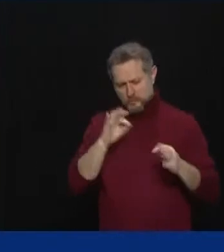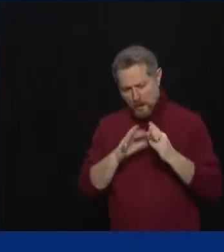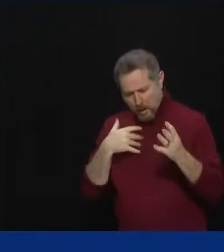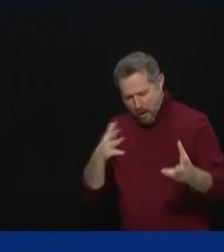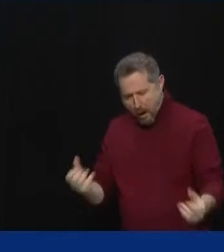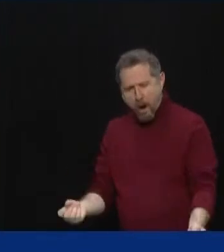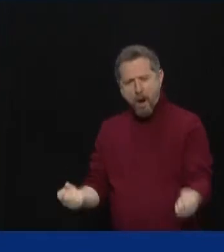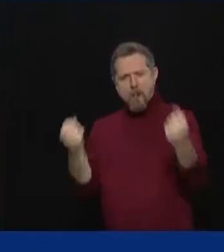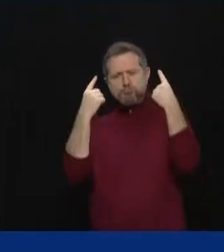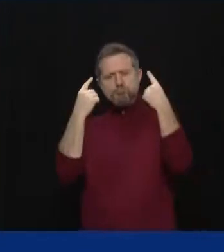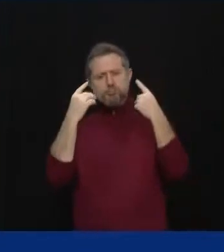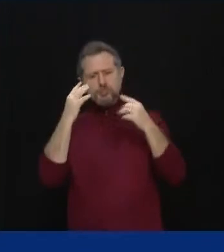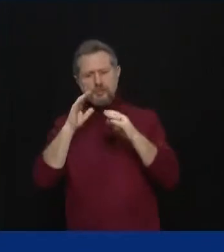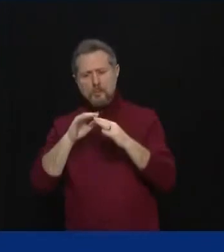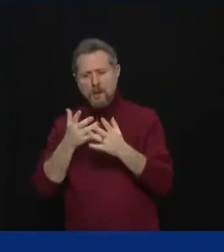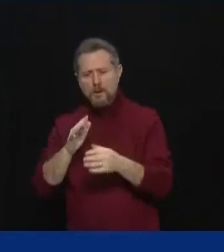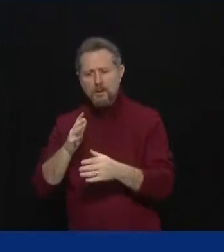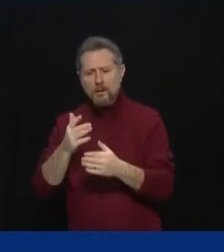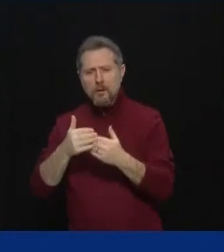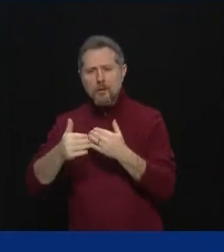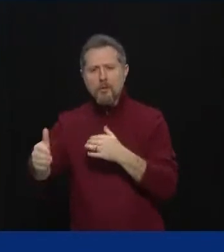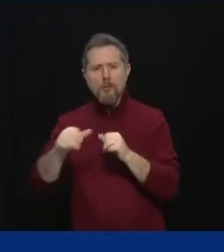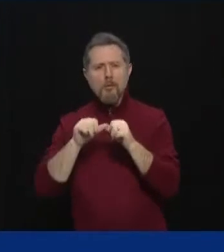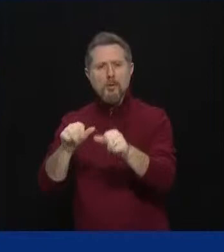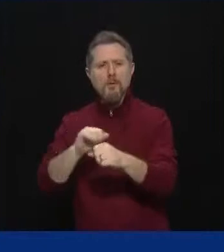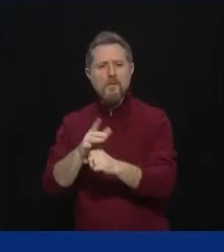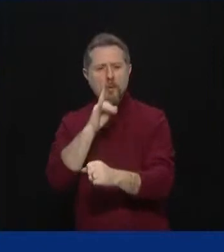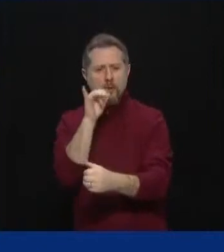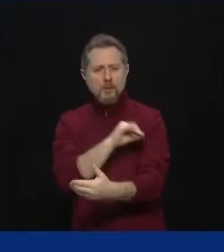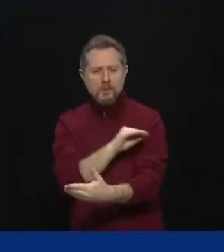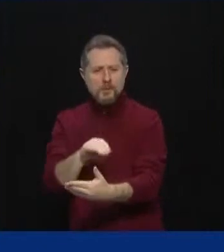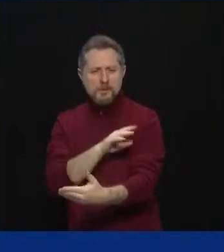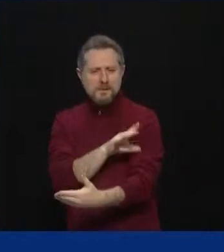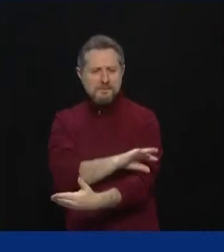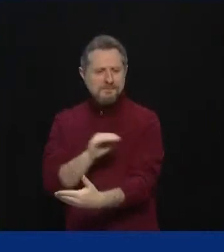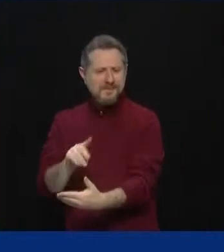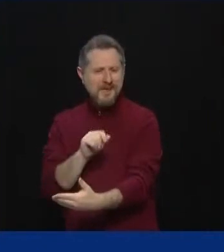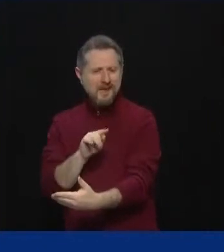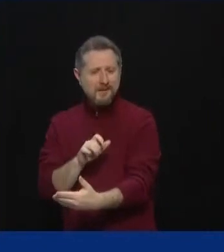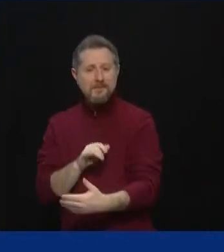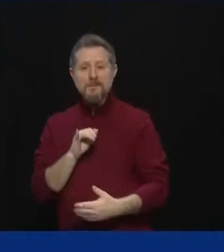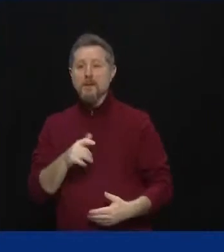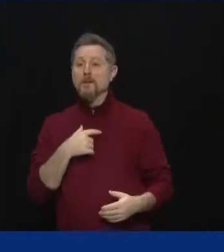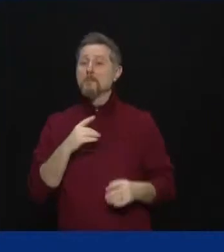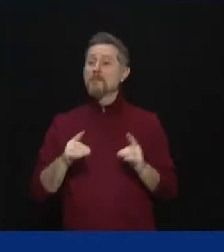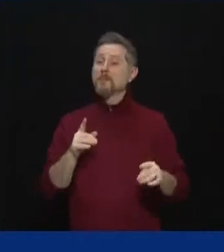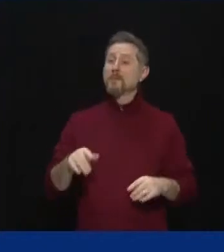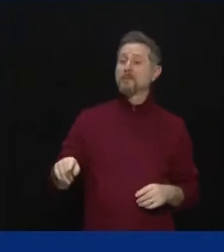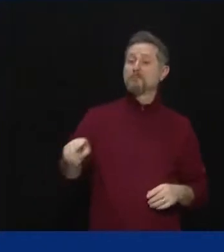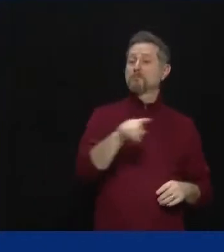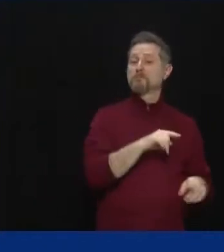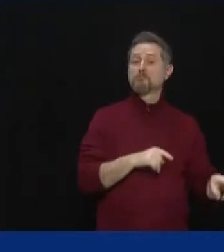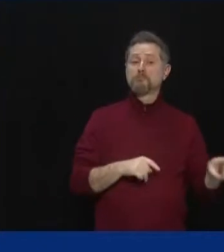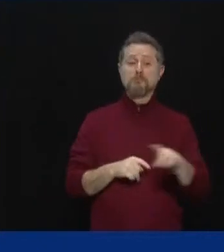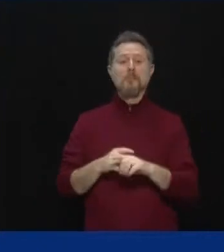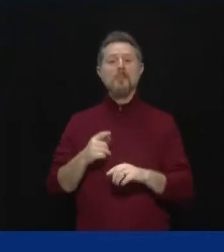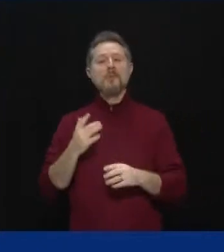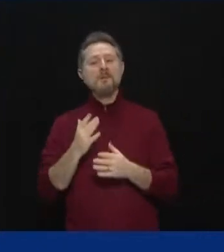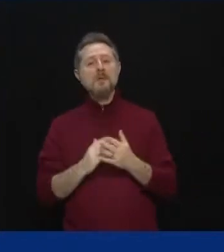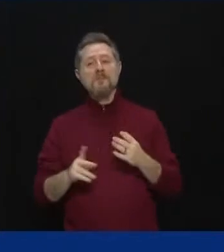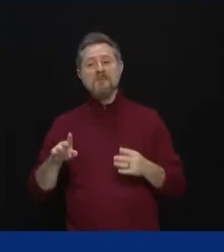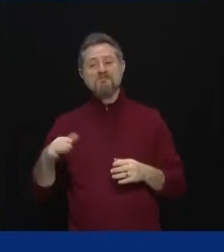long-haul COVID. I just want to remind people that not getting hospitalized or dying of COVID is certainly